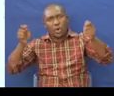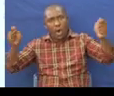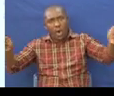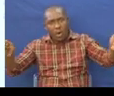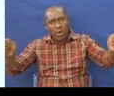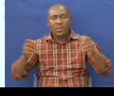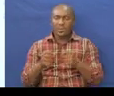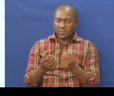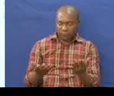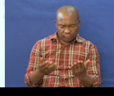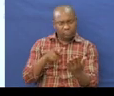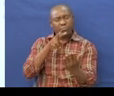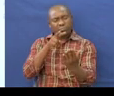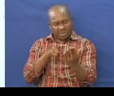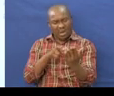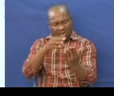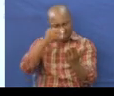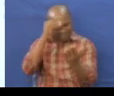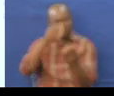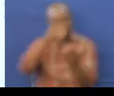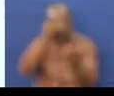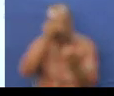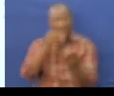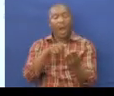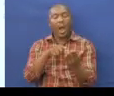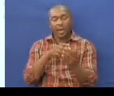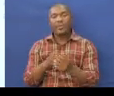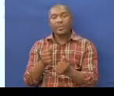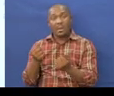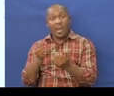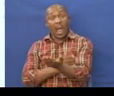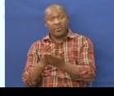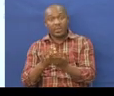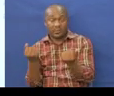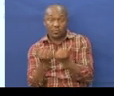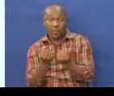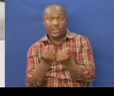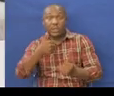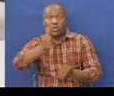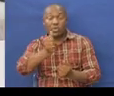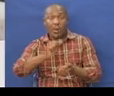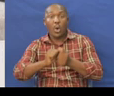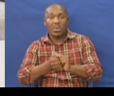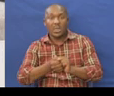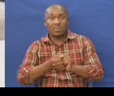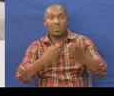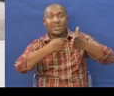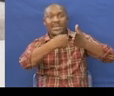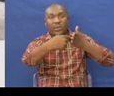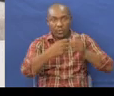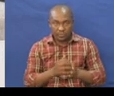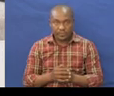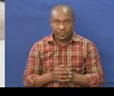more on the problem you have identified or formulated. Third stage is about